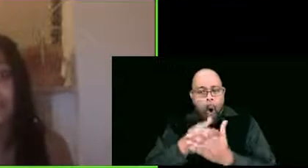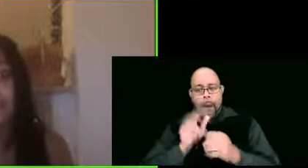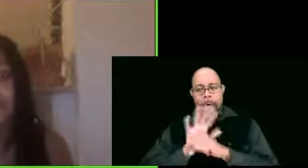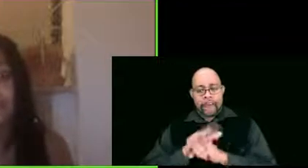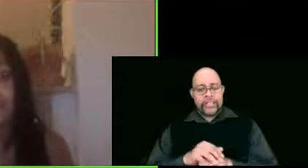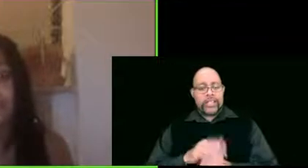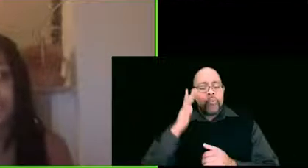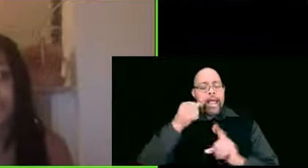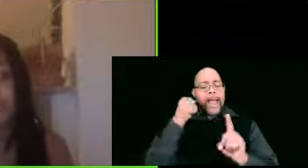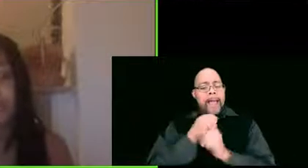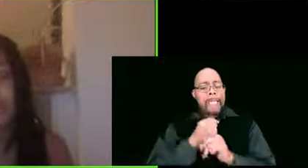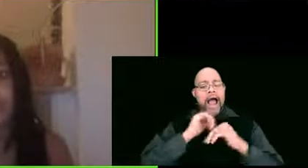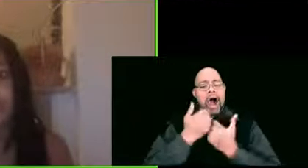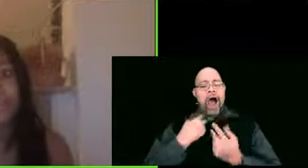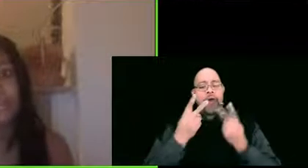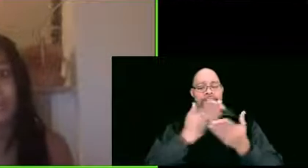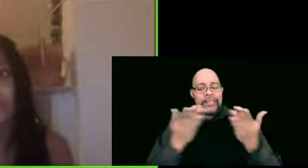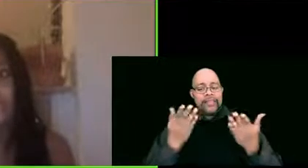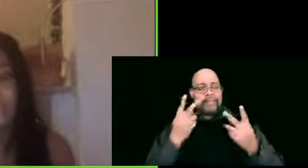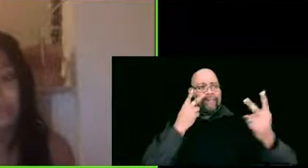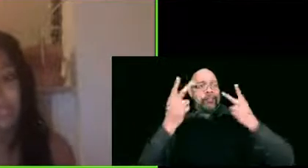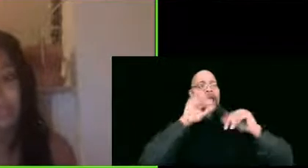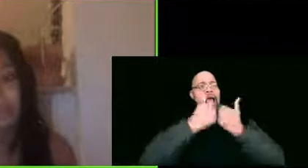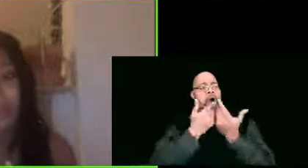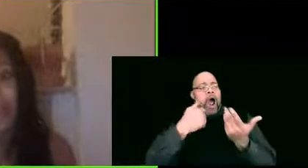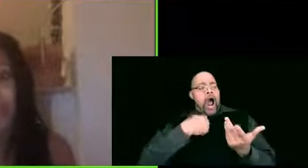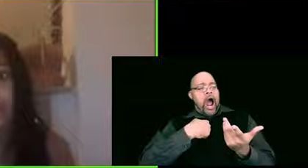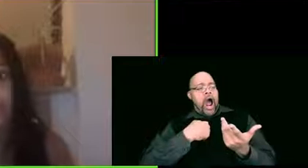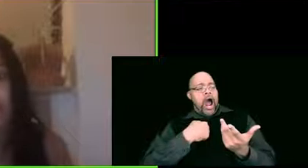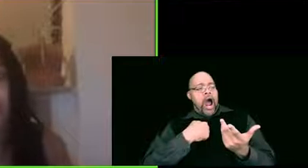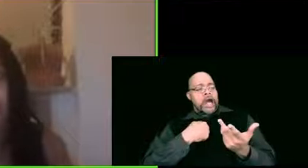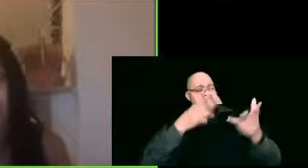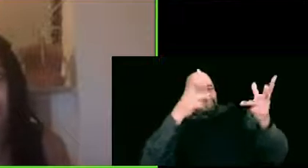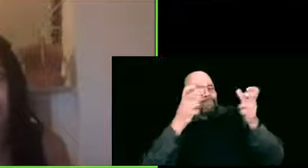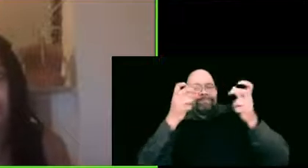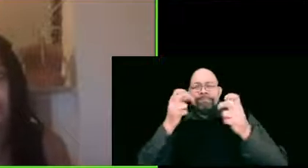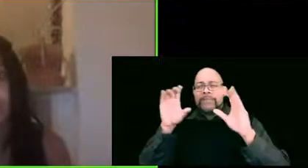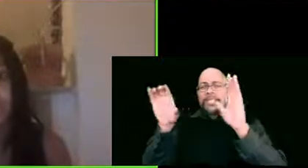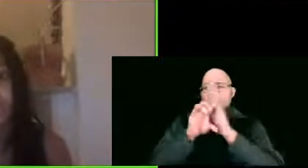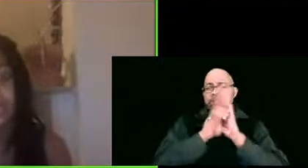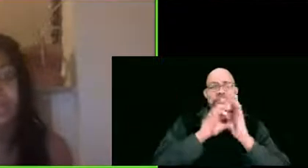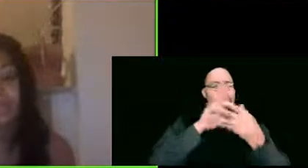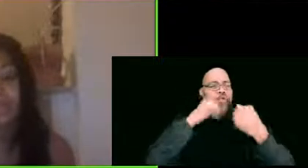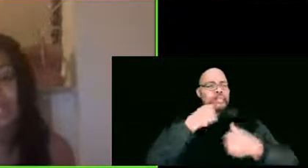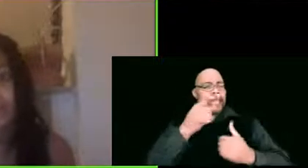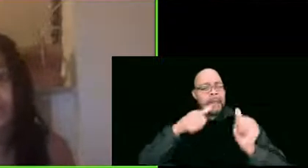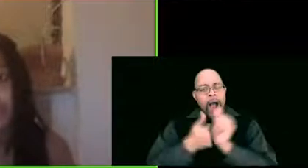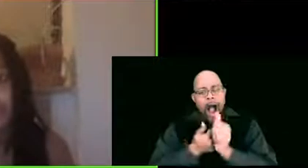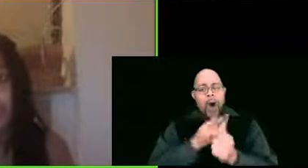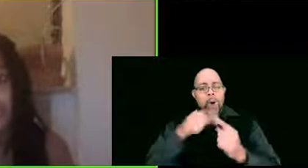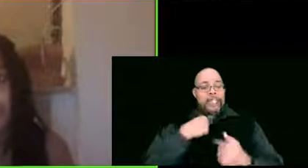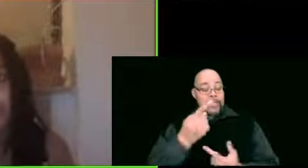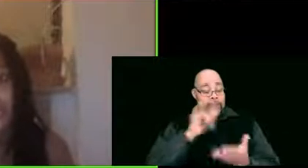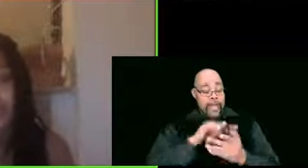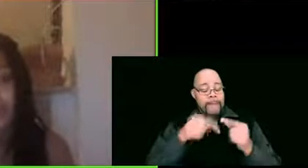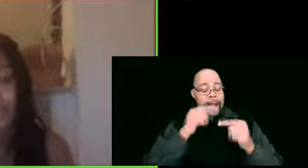an entire film, it impacts the way that I look at things visually, about how I take those images, and also like the storytelling behind